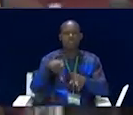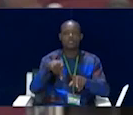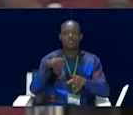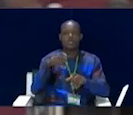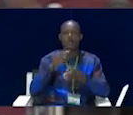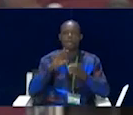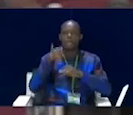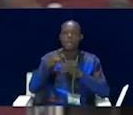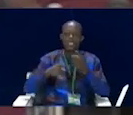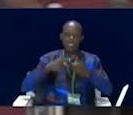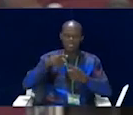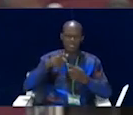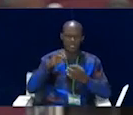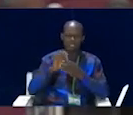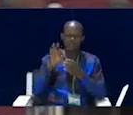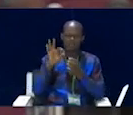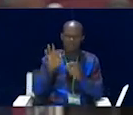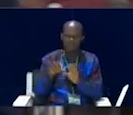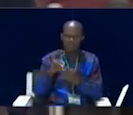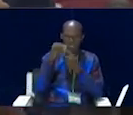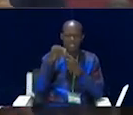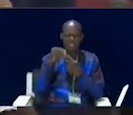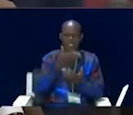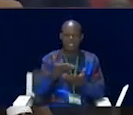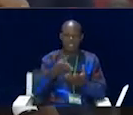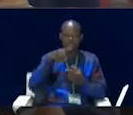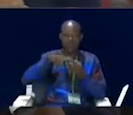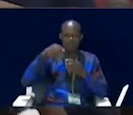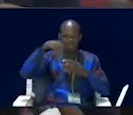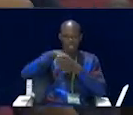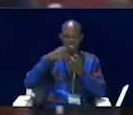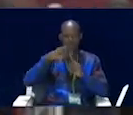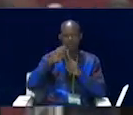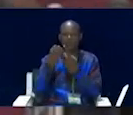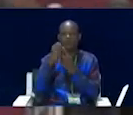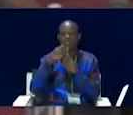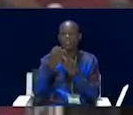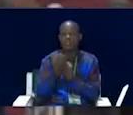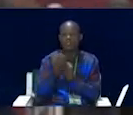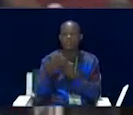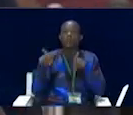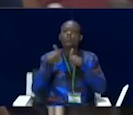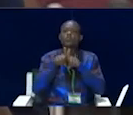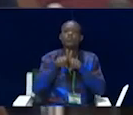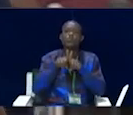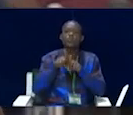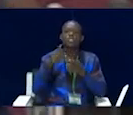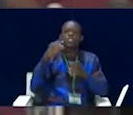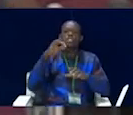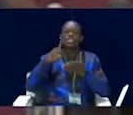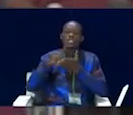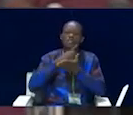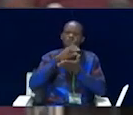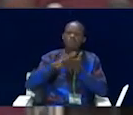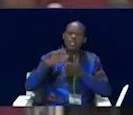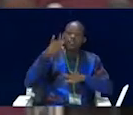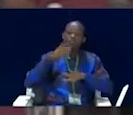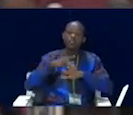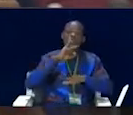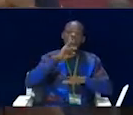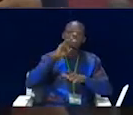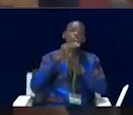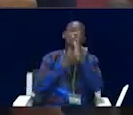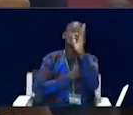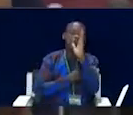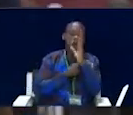person's special impute to a particular situation. So divine touch is God being involved in your